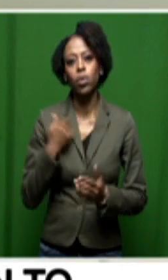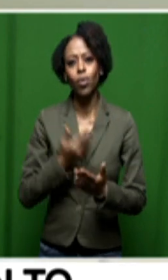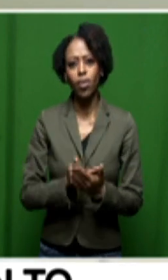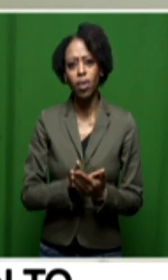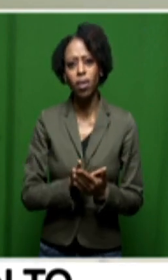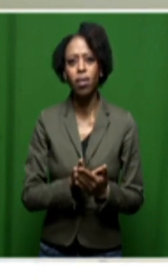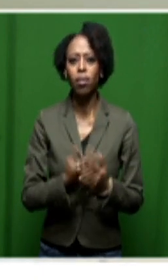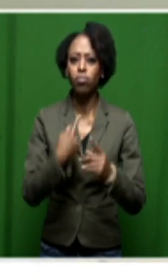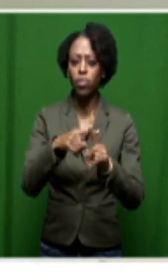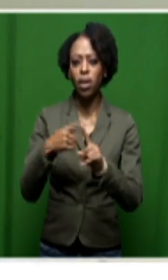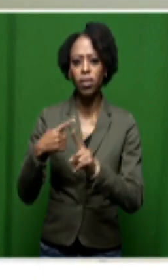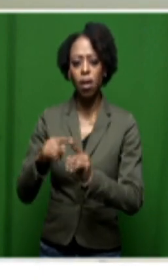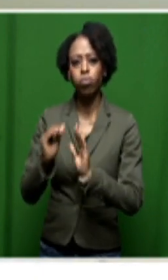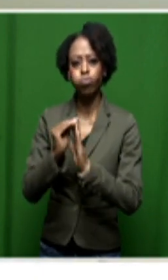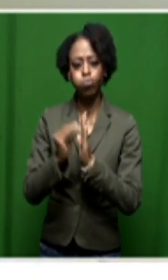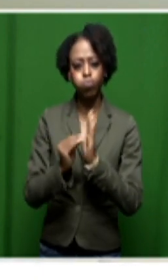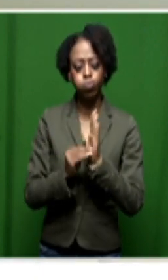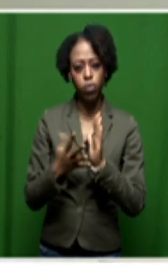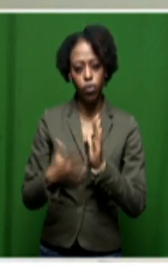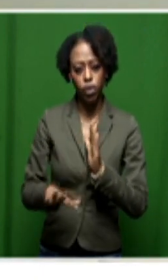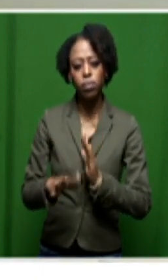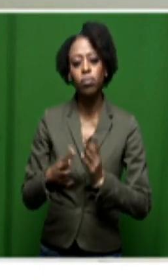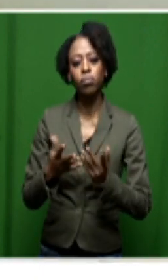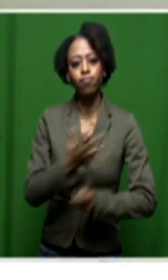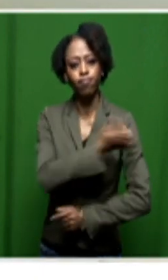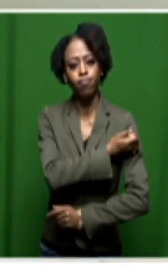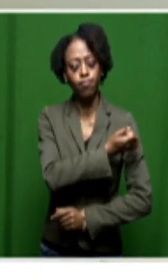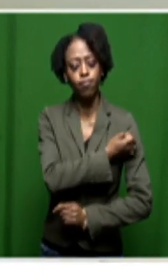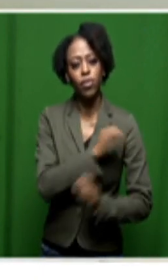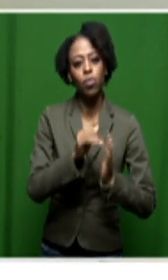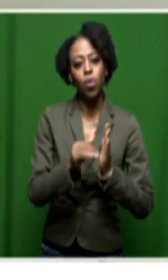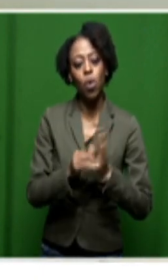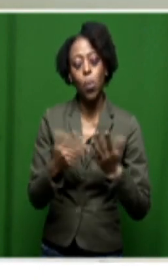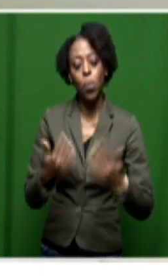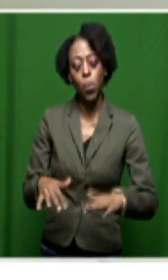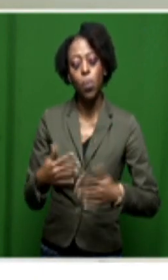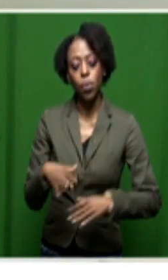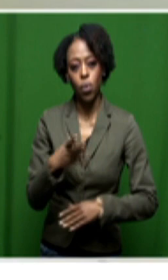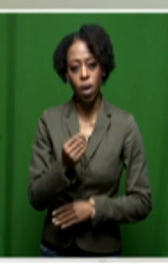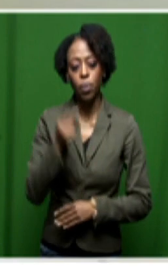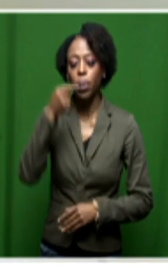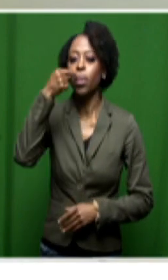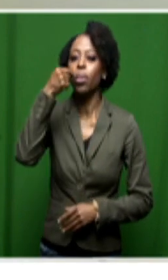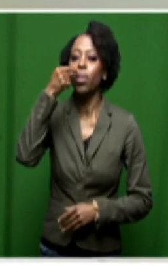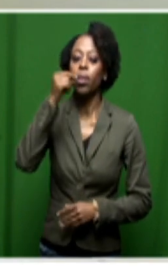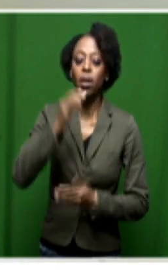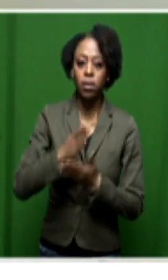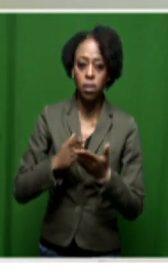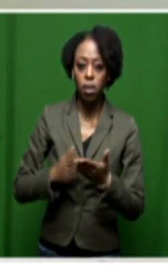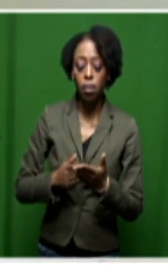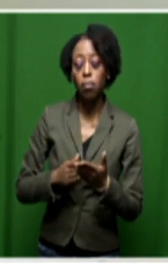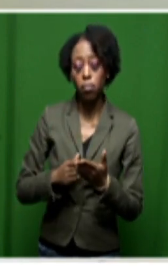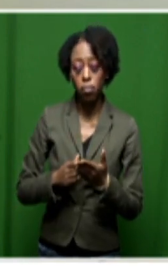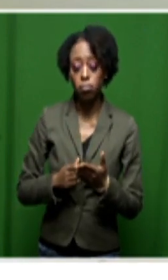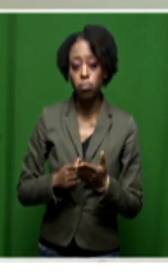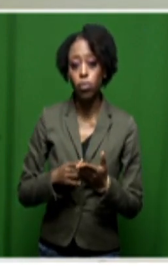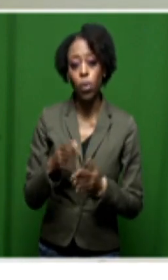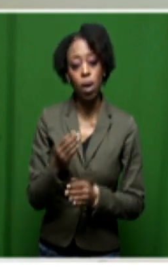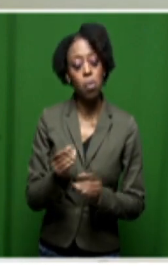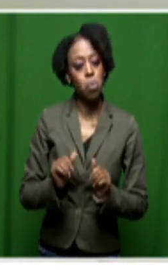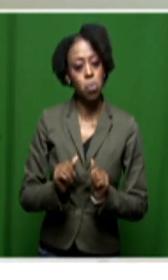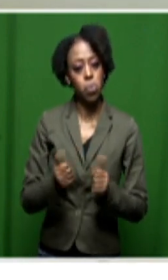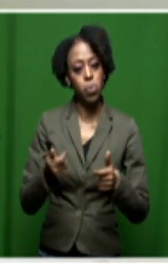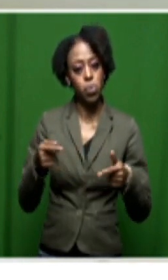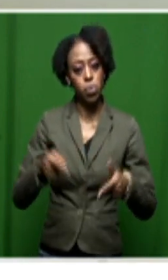We have targets. We have a very good immunization program in South Africa. If one of the success stories of